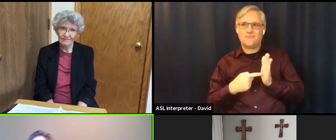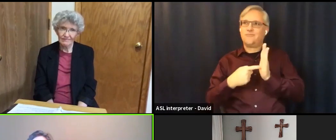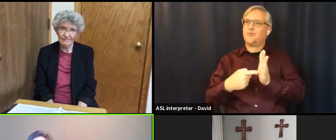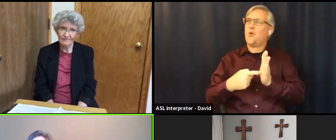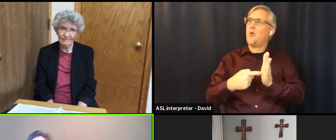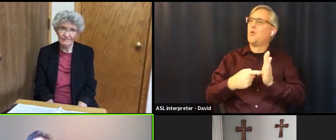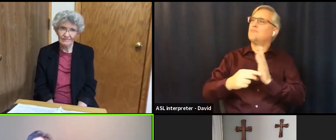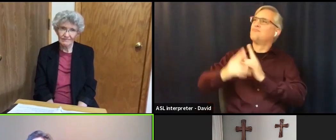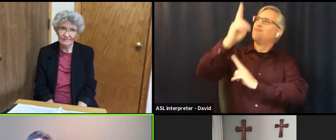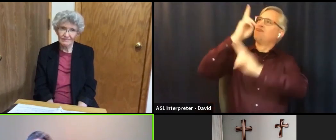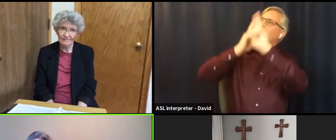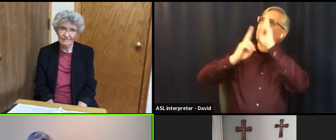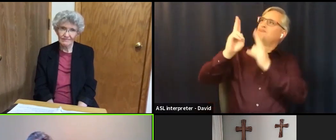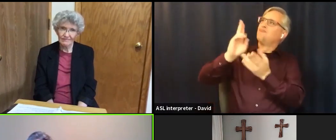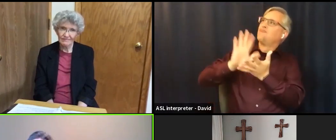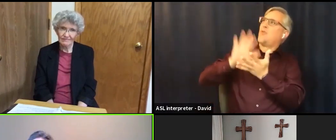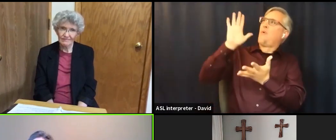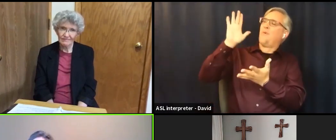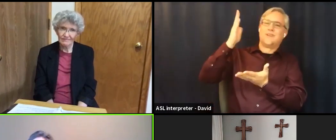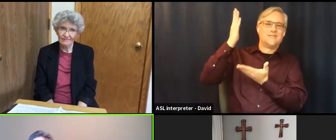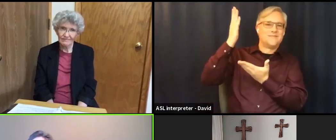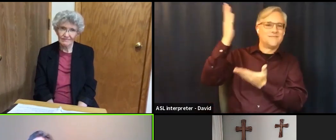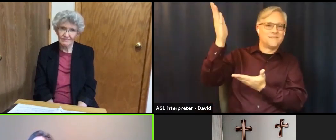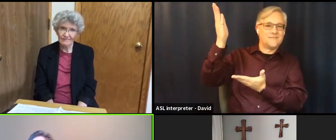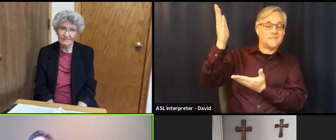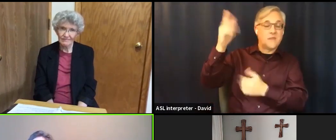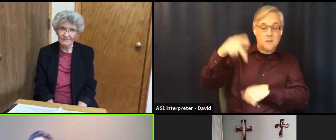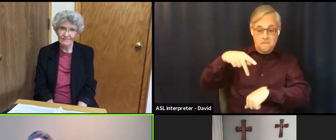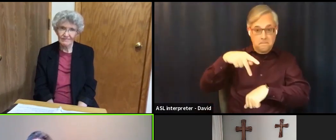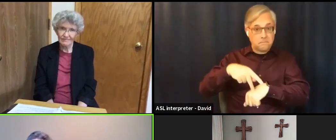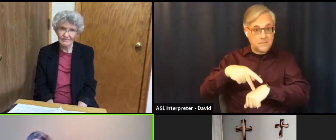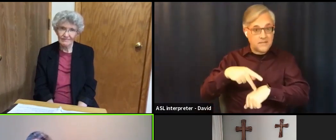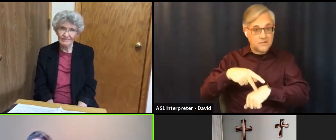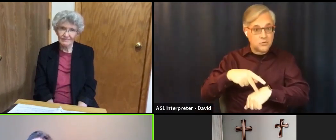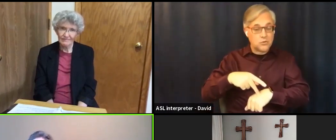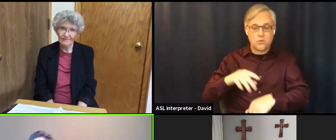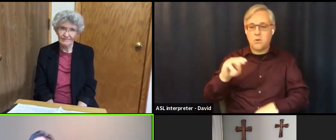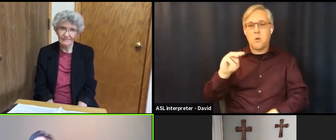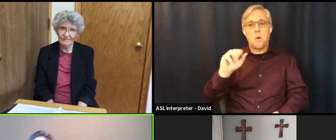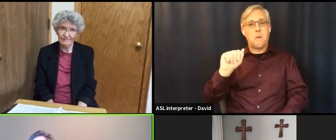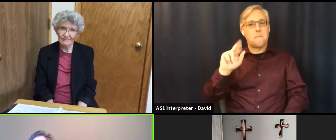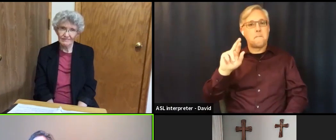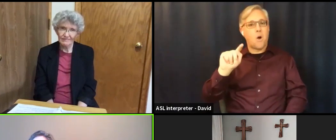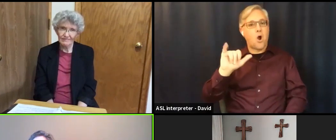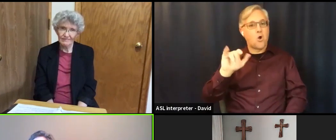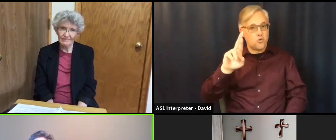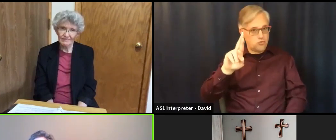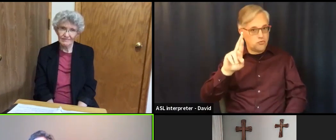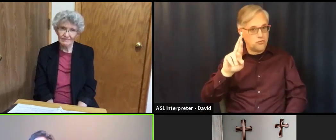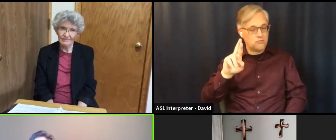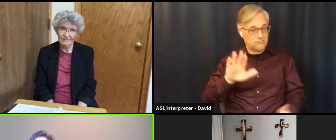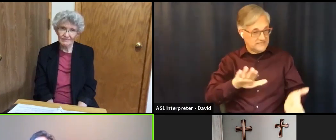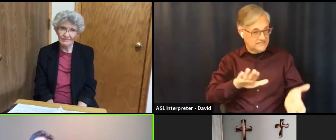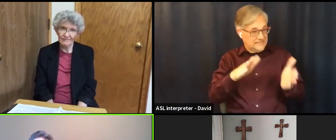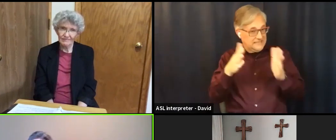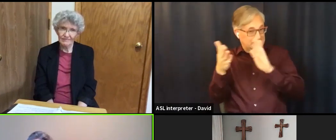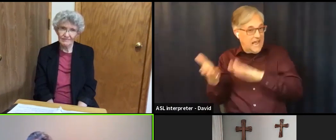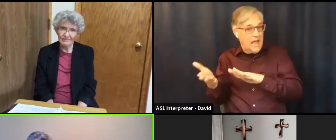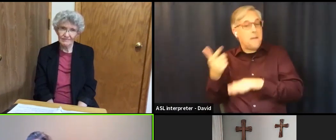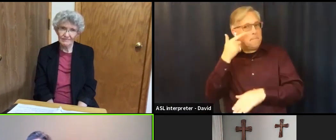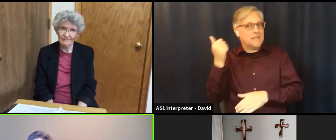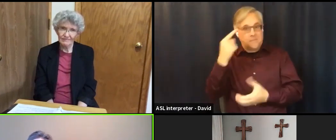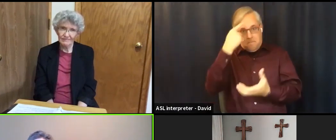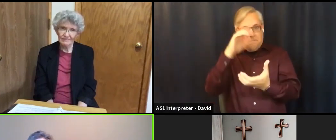Peter becomes a martyr. He dies for his beliefs. He dies a gruesome, terrible